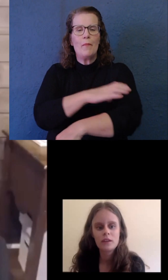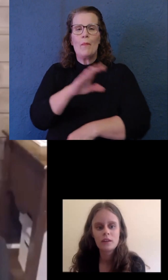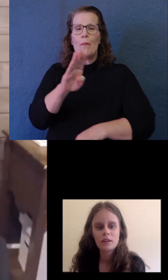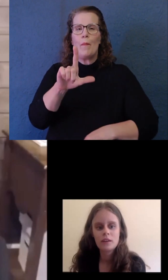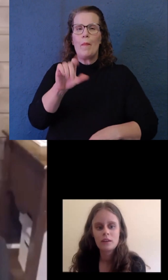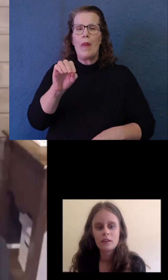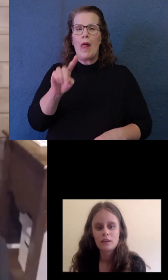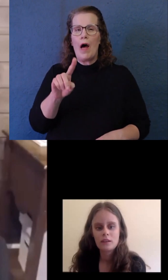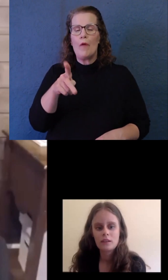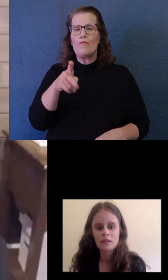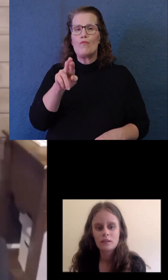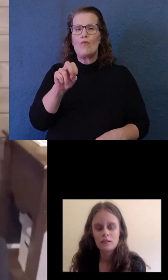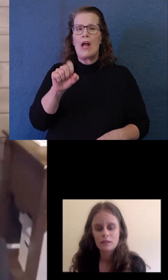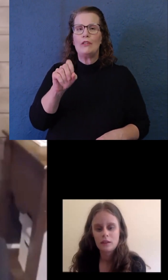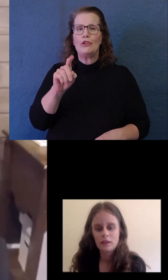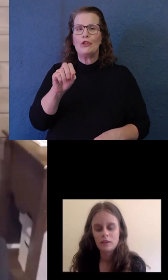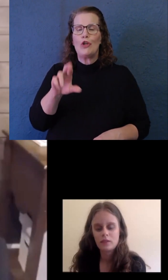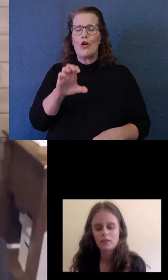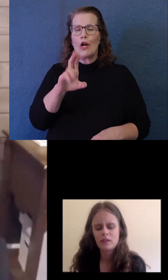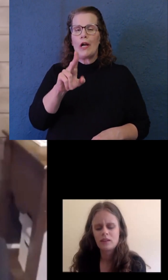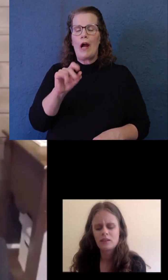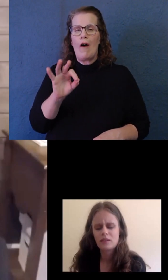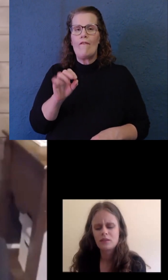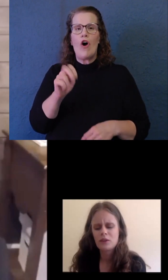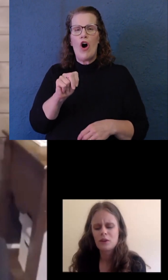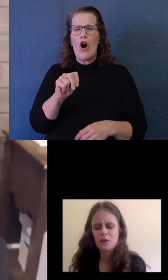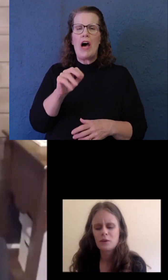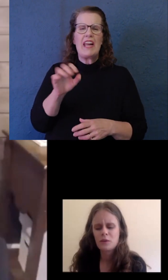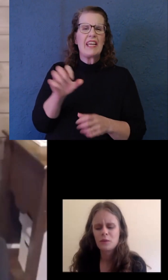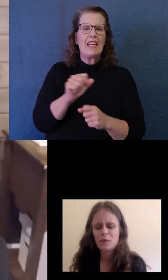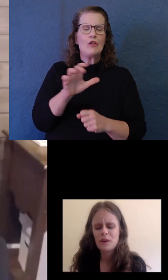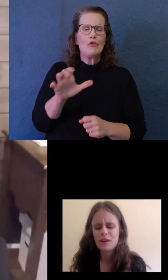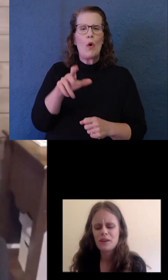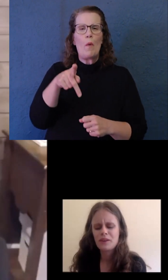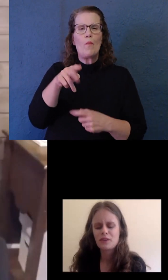pressure. All right, looks like it's